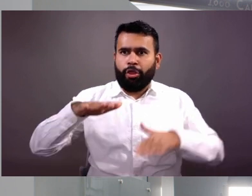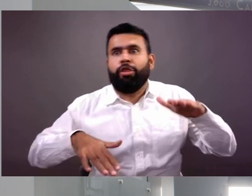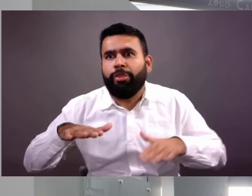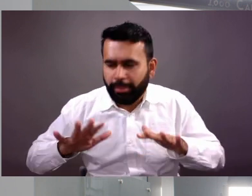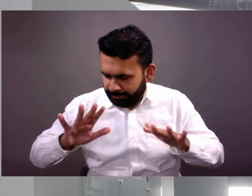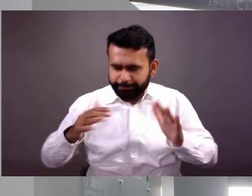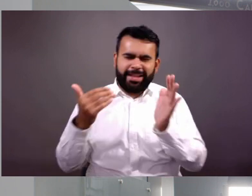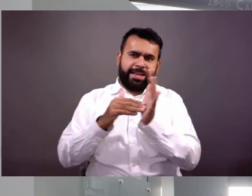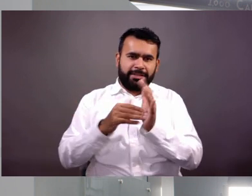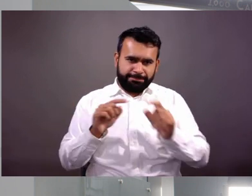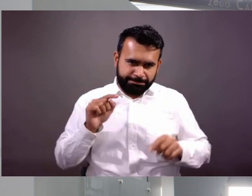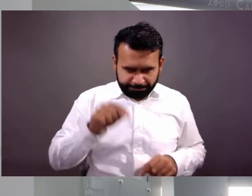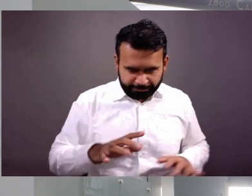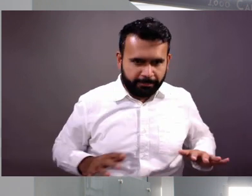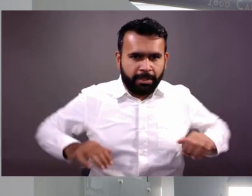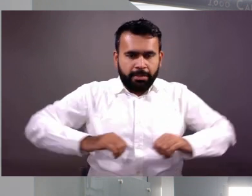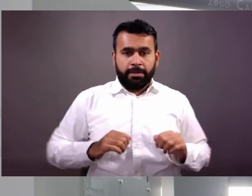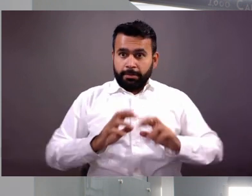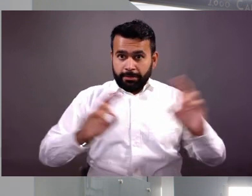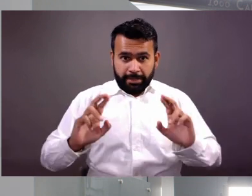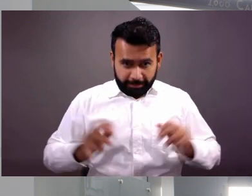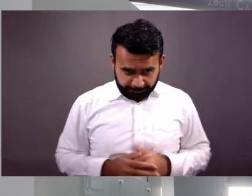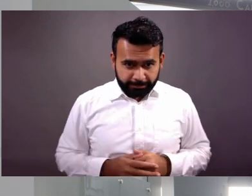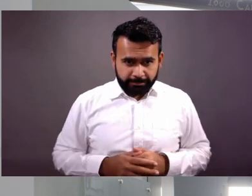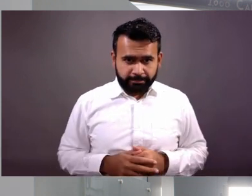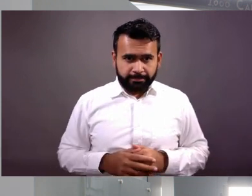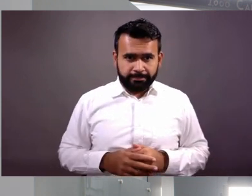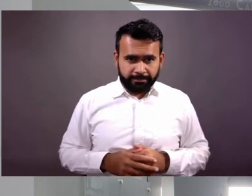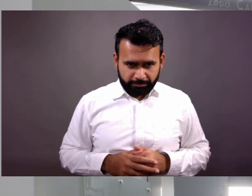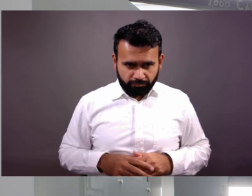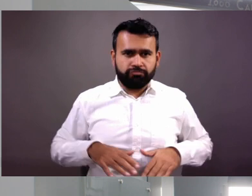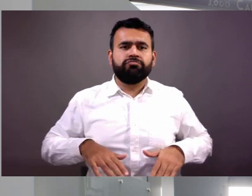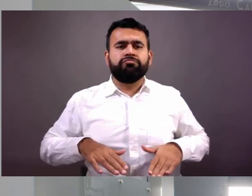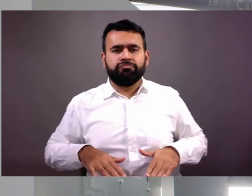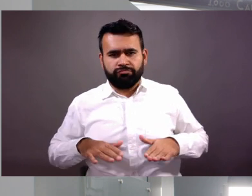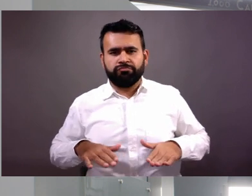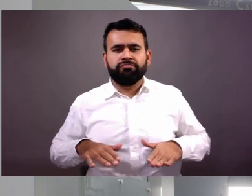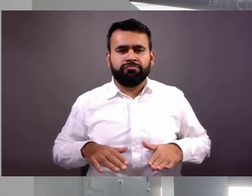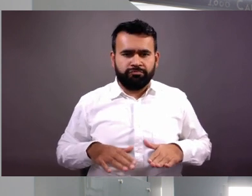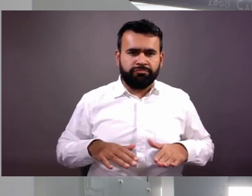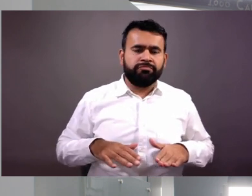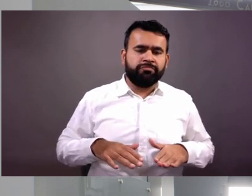All right, losing my balance there. Okay, so steady, facing the front.